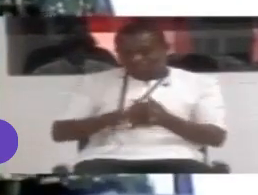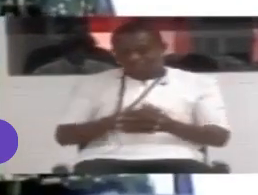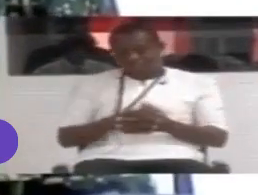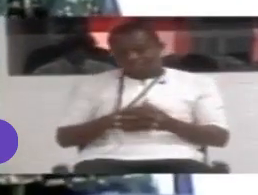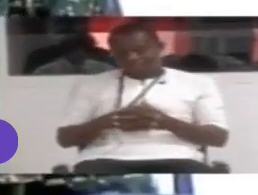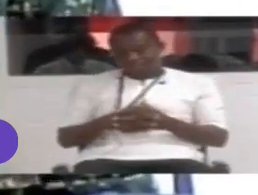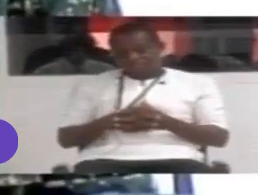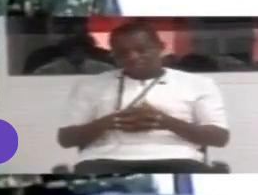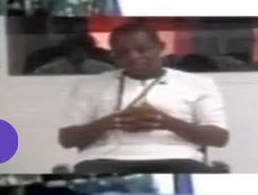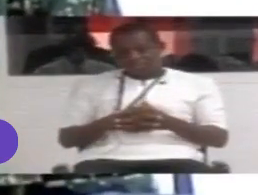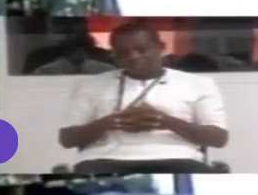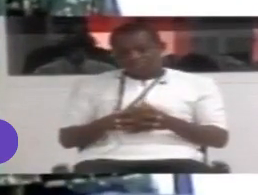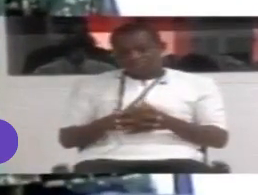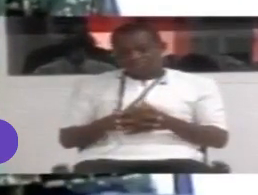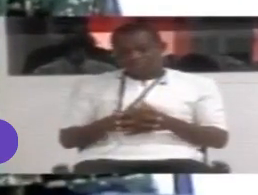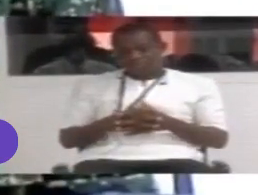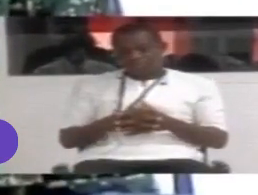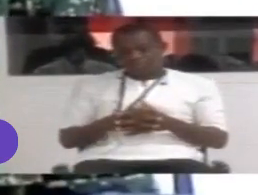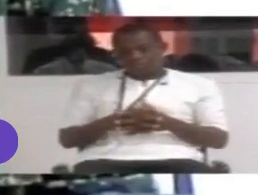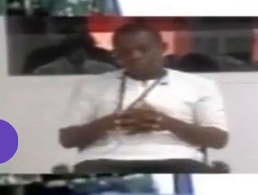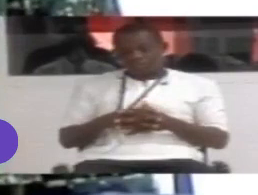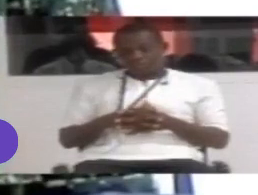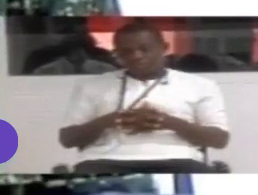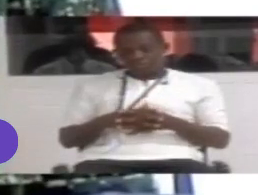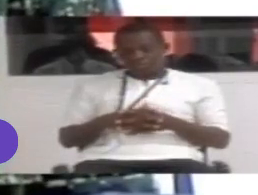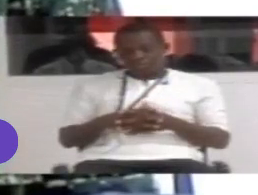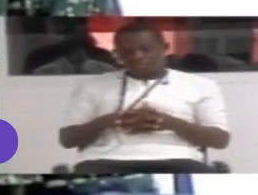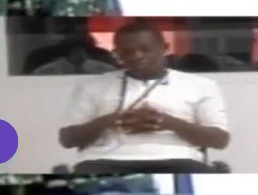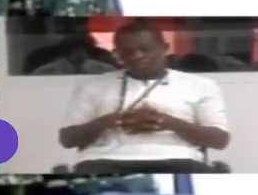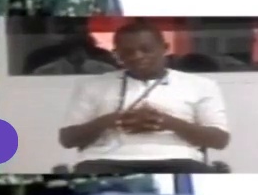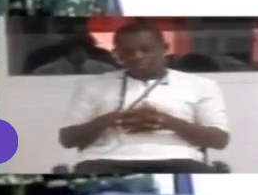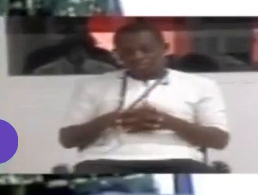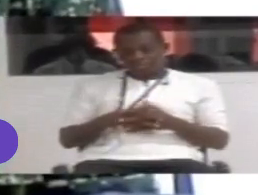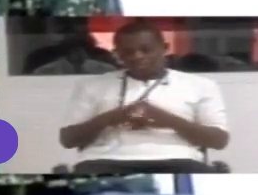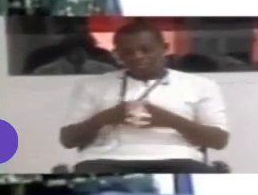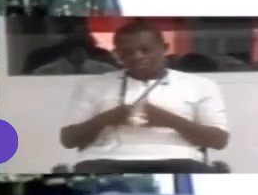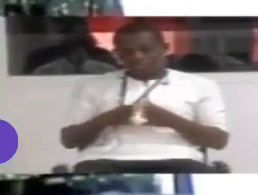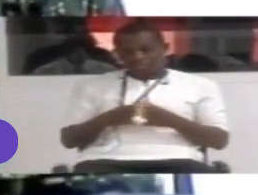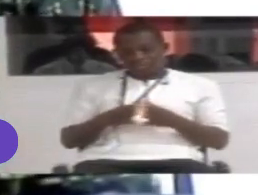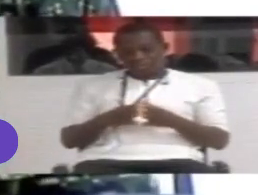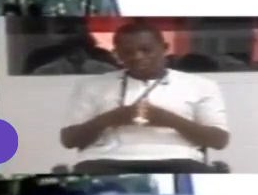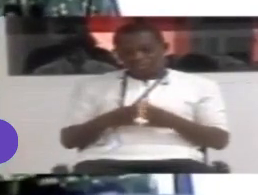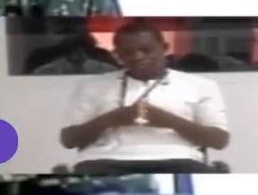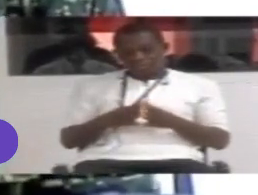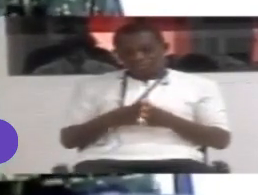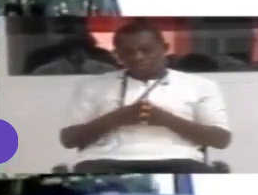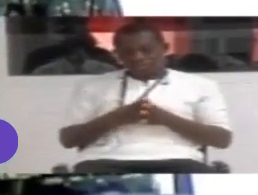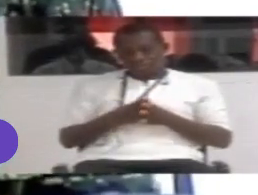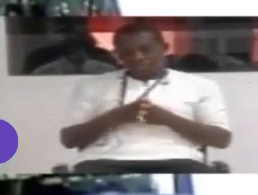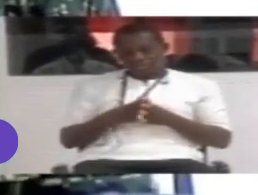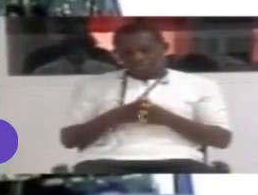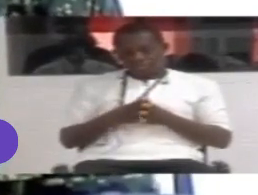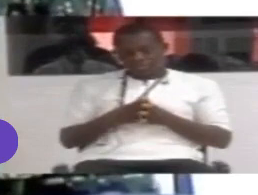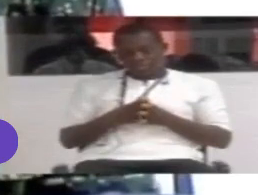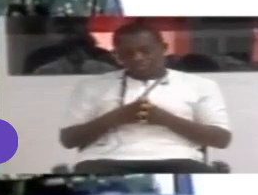ngeen solo nonu ndax ñooñu bokk nañ ci uniforme Gambia Army bi yi ngeen solo